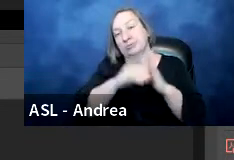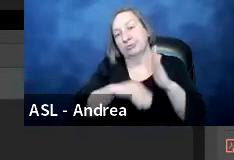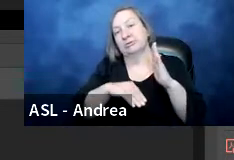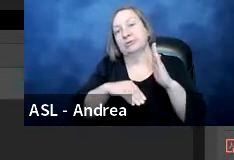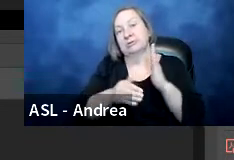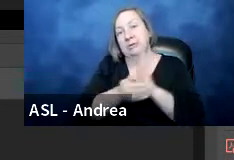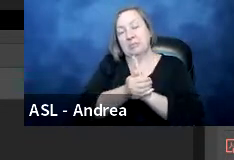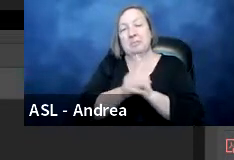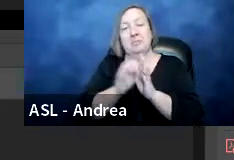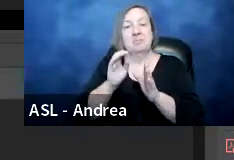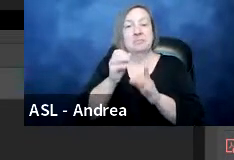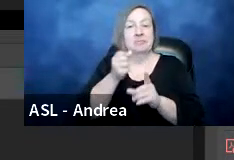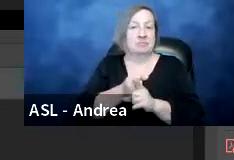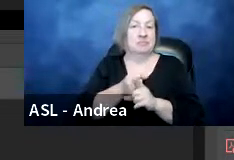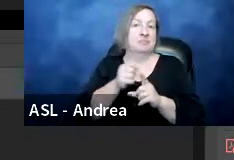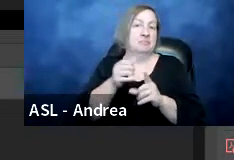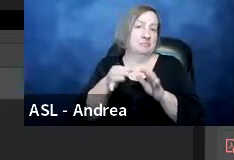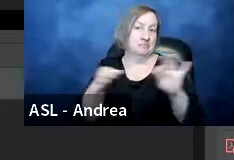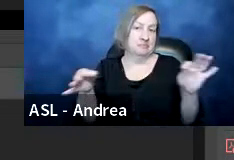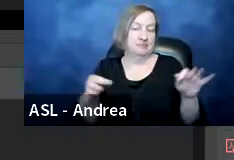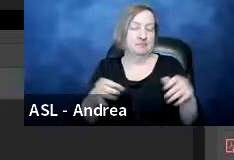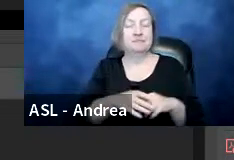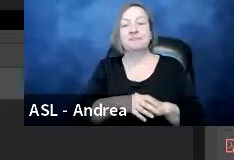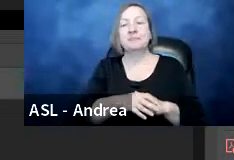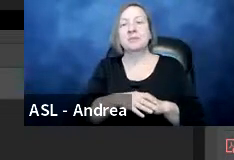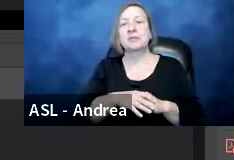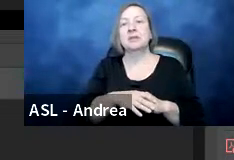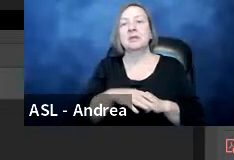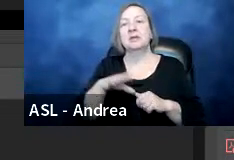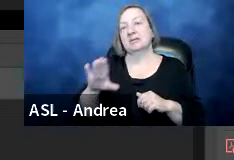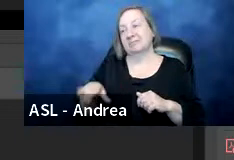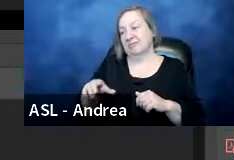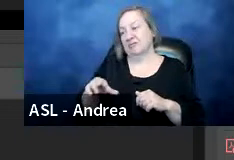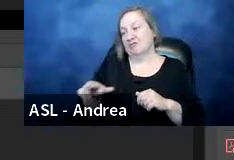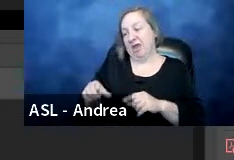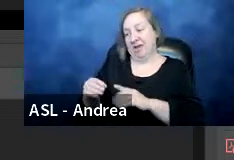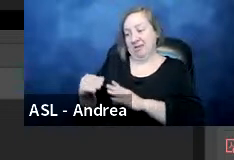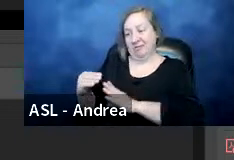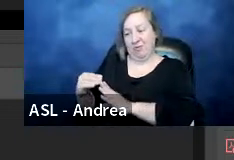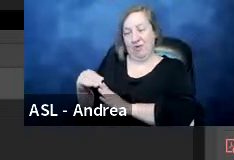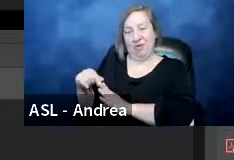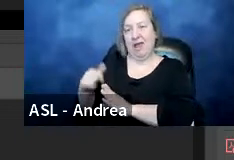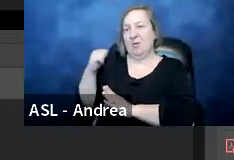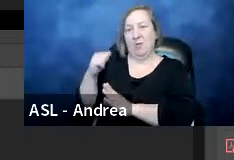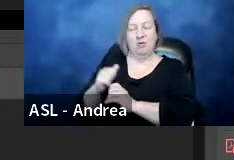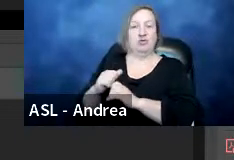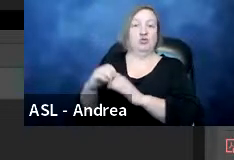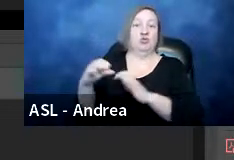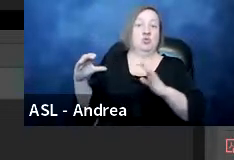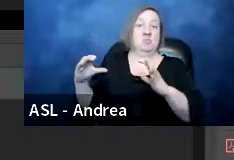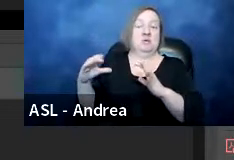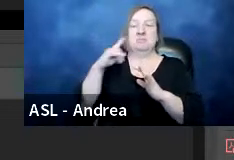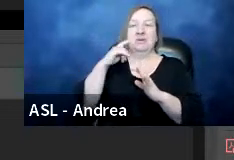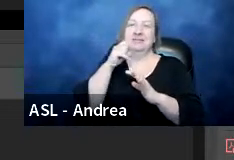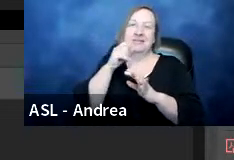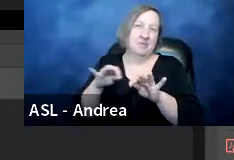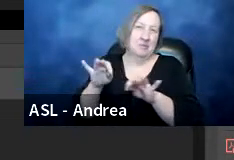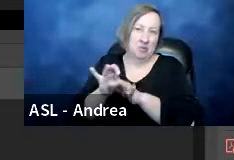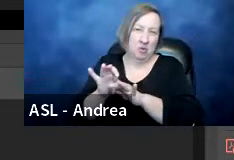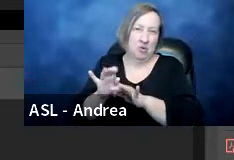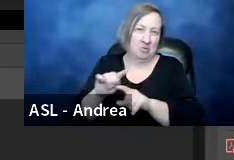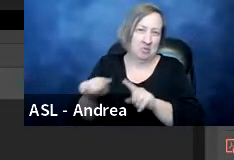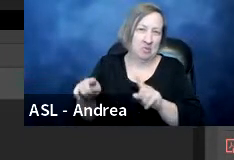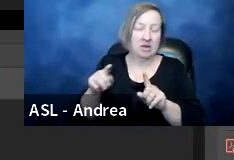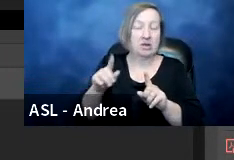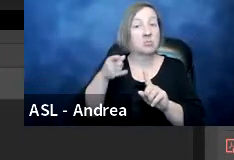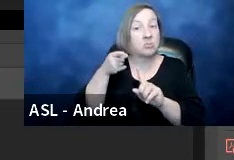statement. There's a legend in the lower right corner of that. I'm not going to zoom in because I don't need to necessarily read that, but the point of this